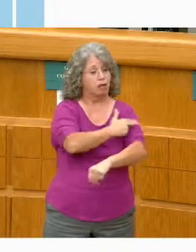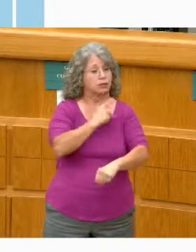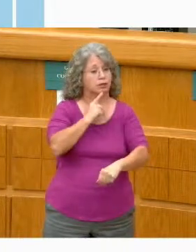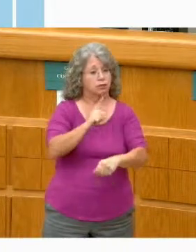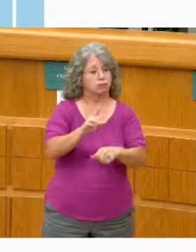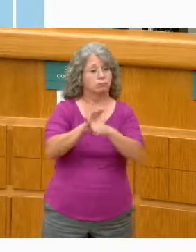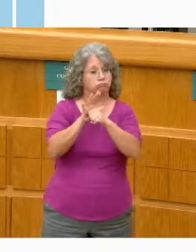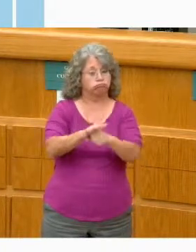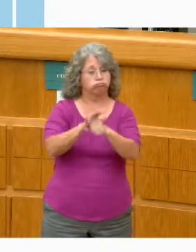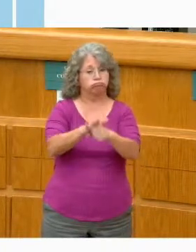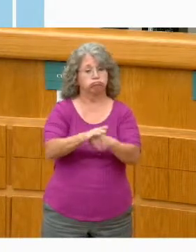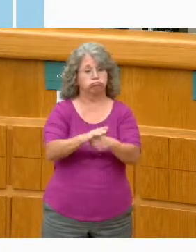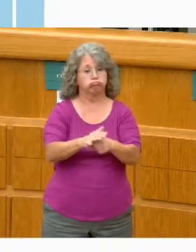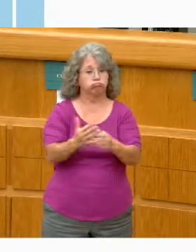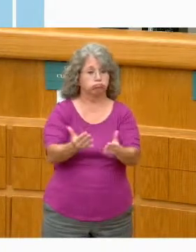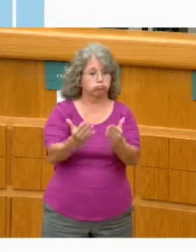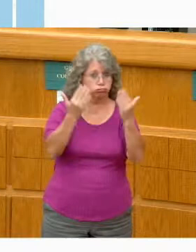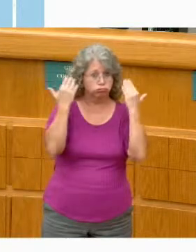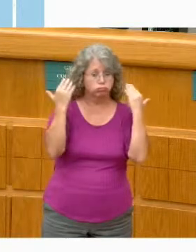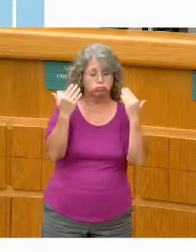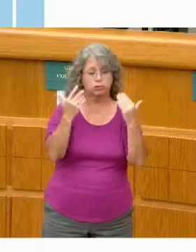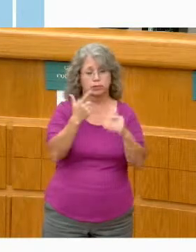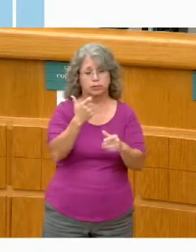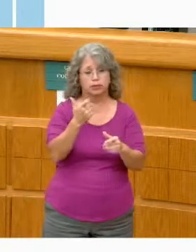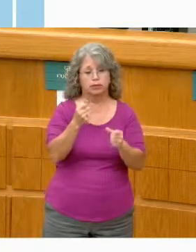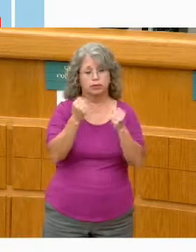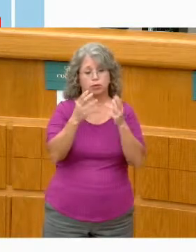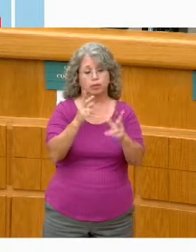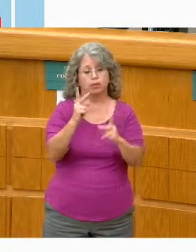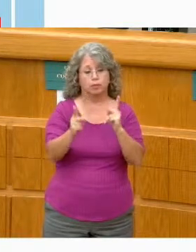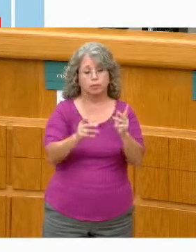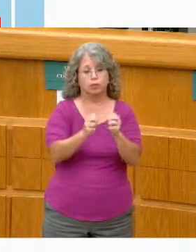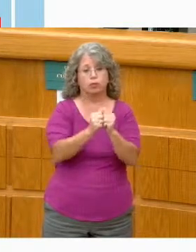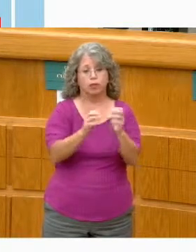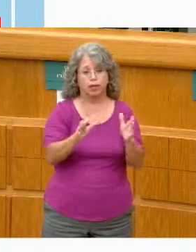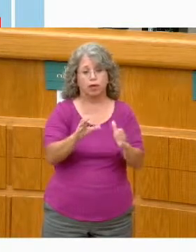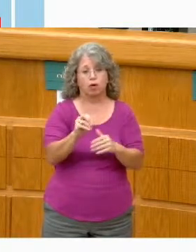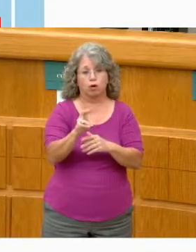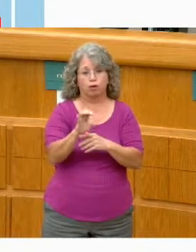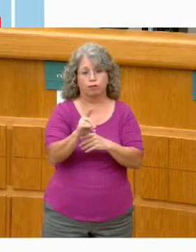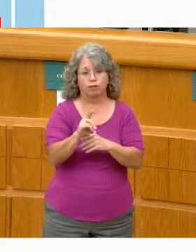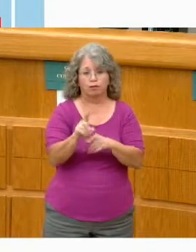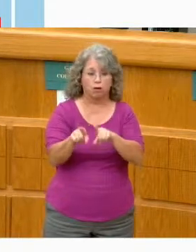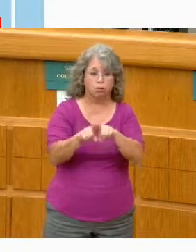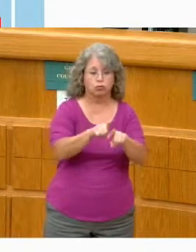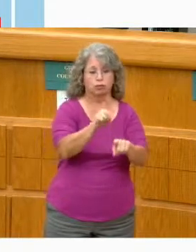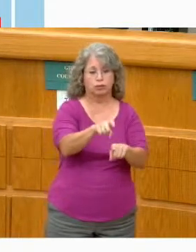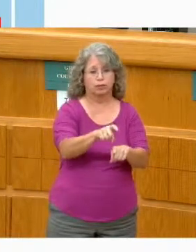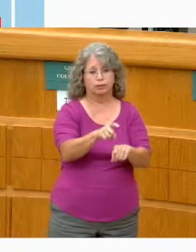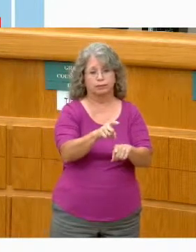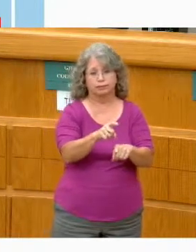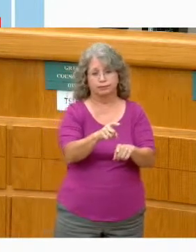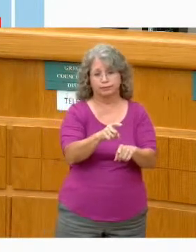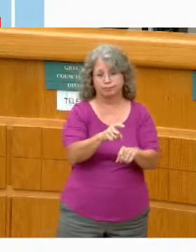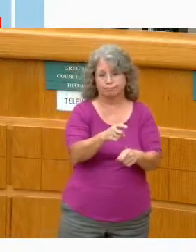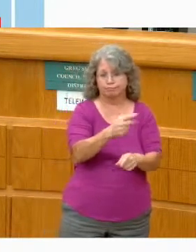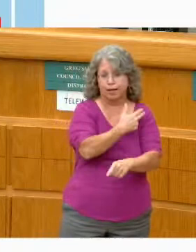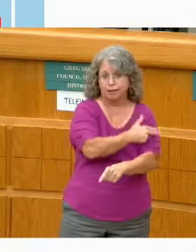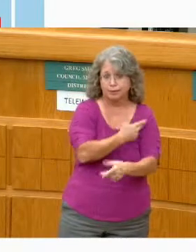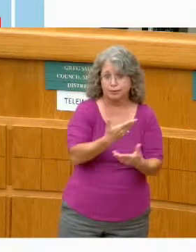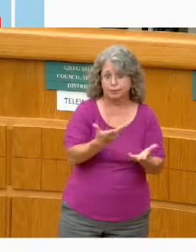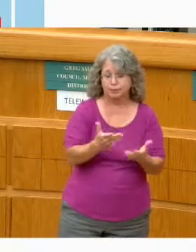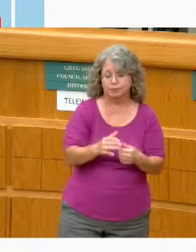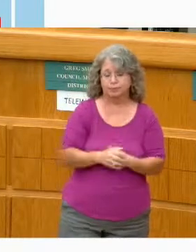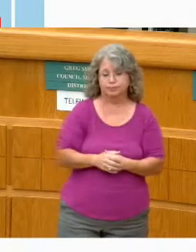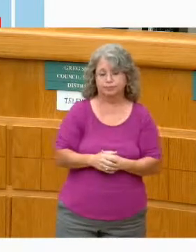our hospital system here, where normally this would just be all people without COVID needing those med-surg beds. We can see the same sort of